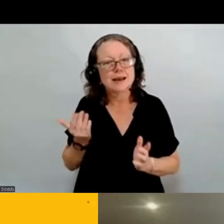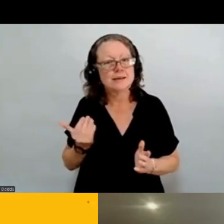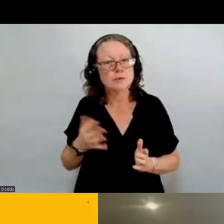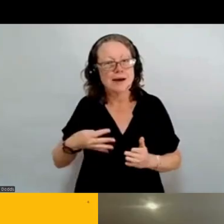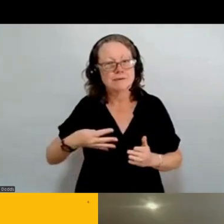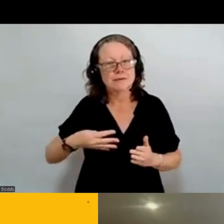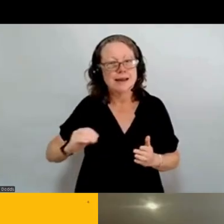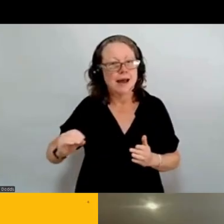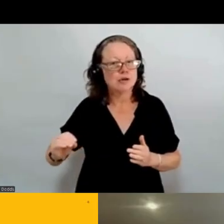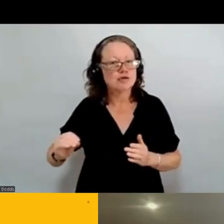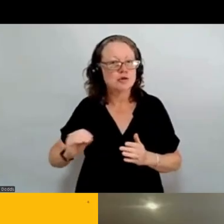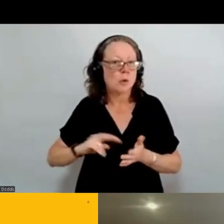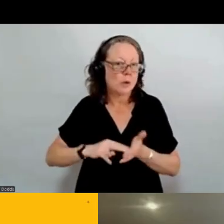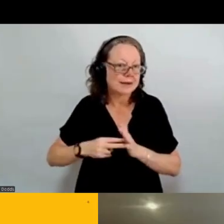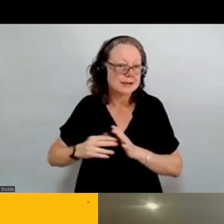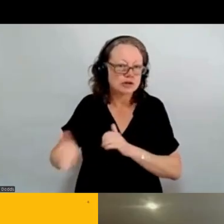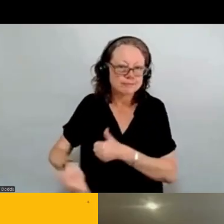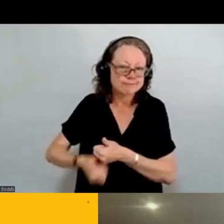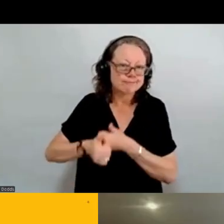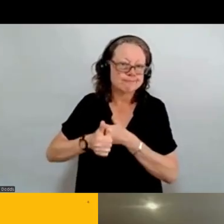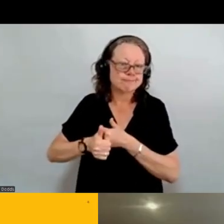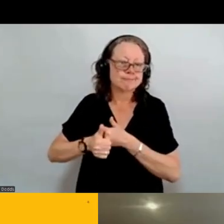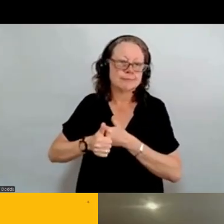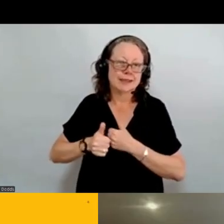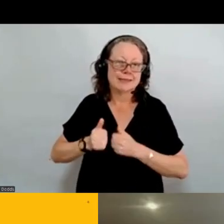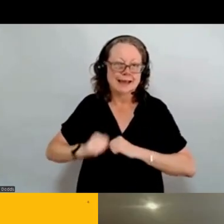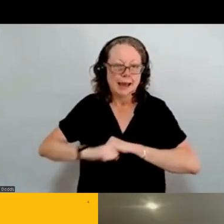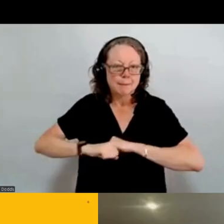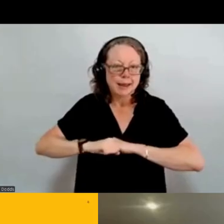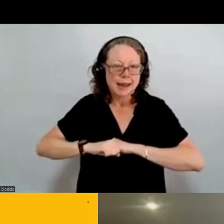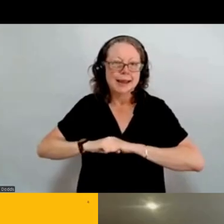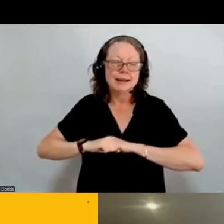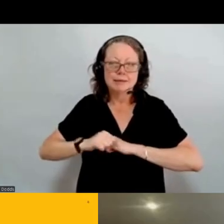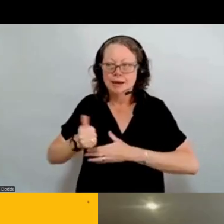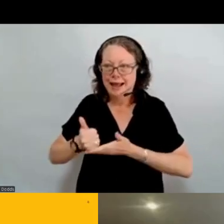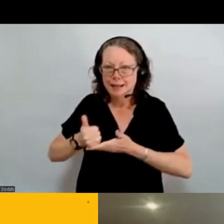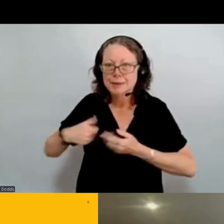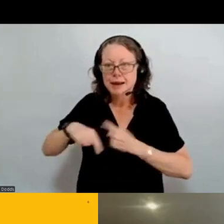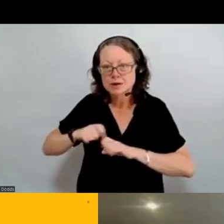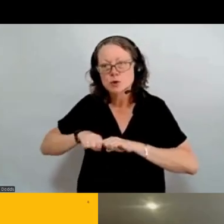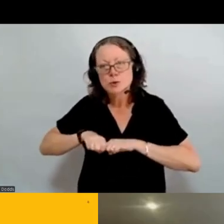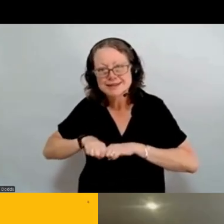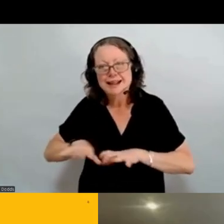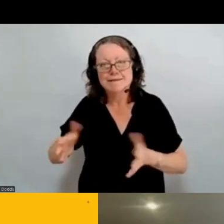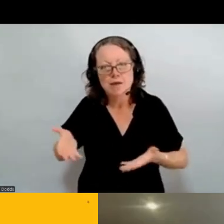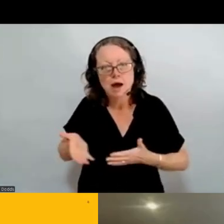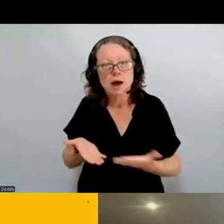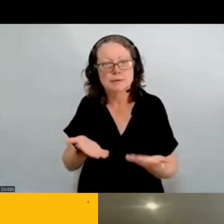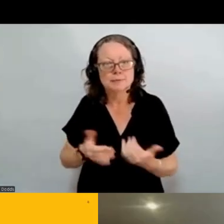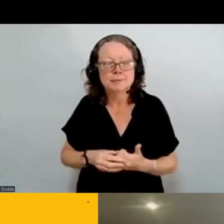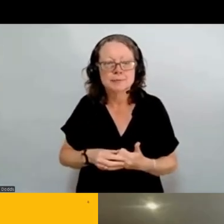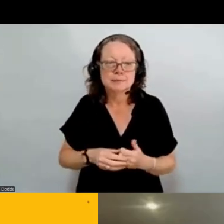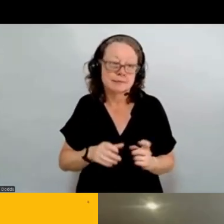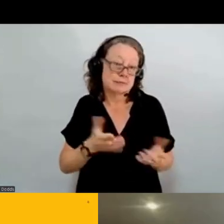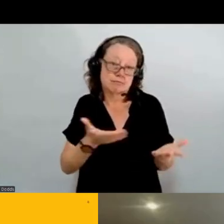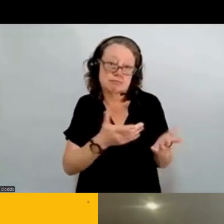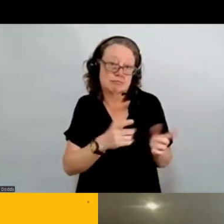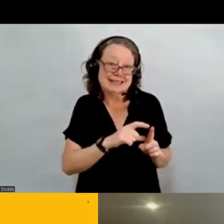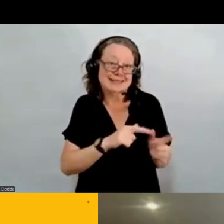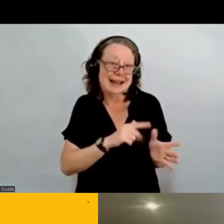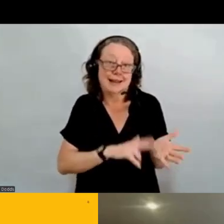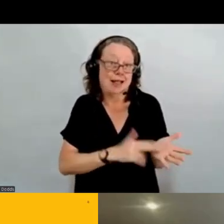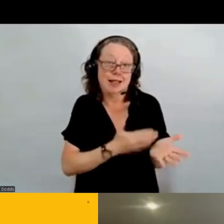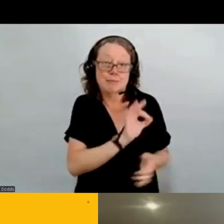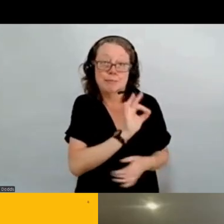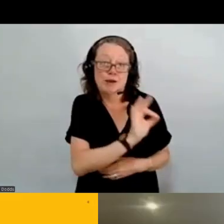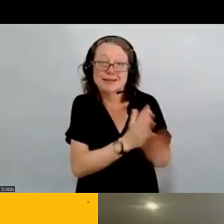signed up, committed to support the campaign and deliver. And the example we just had there from Daniel is a perfect one of how it is being